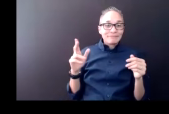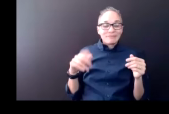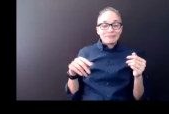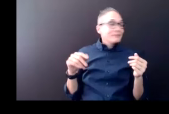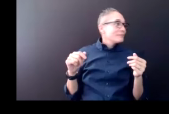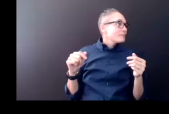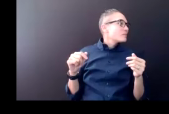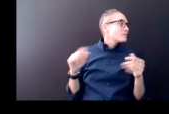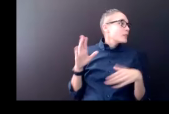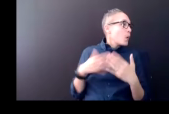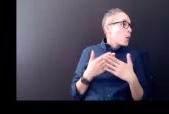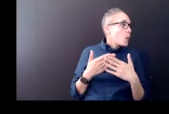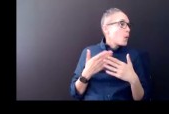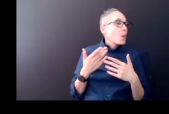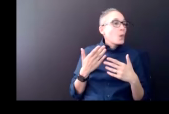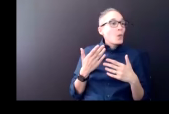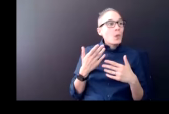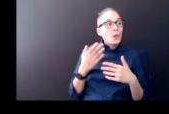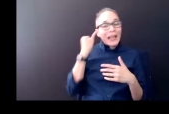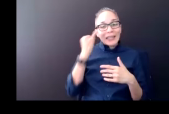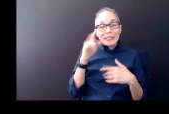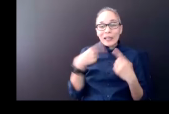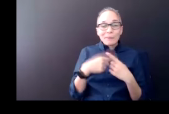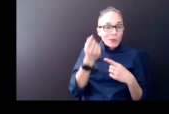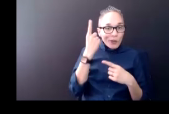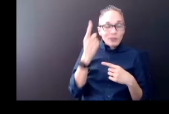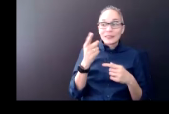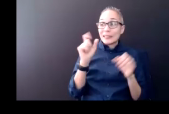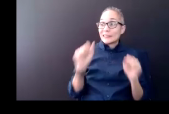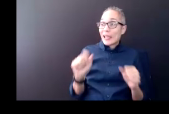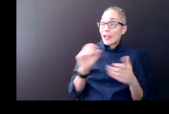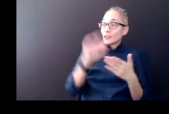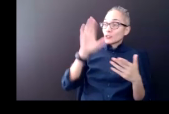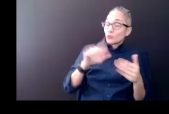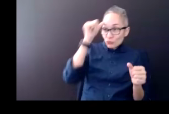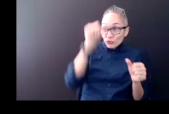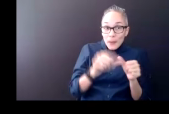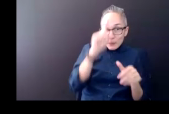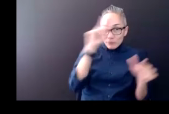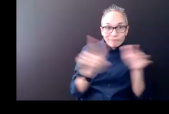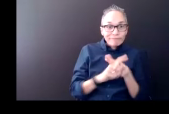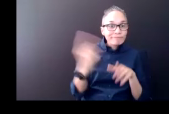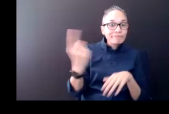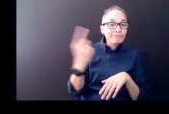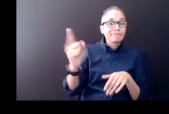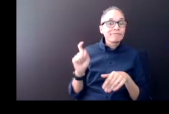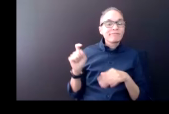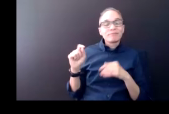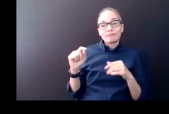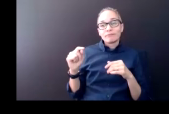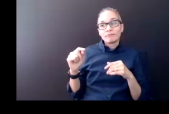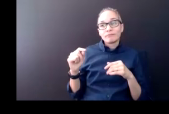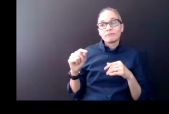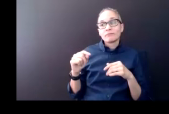like the whole like comprehension, like a student's ability to recall something, right? Like what Matthew was saying, to the ability for